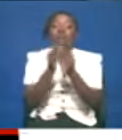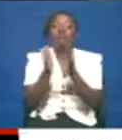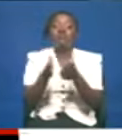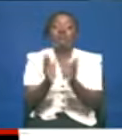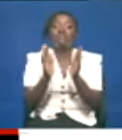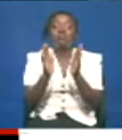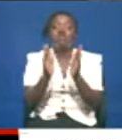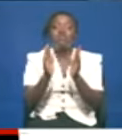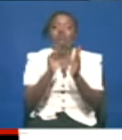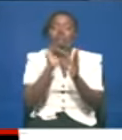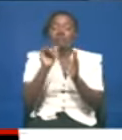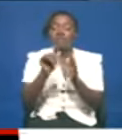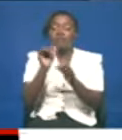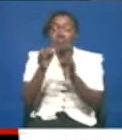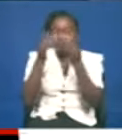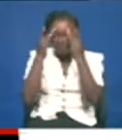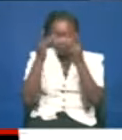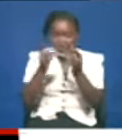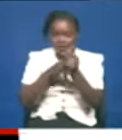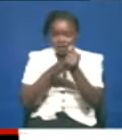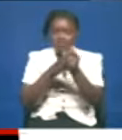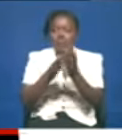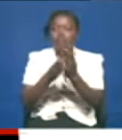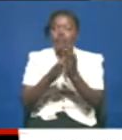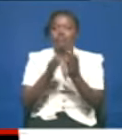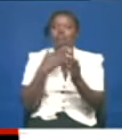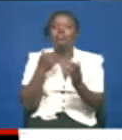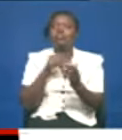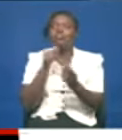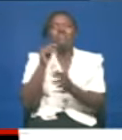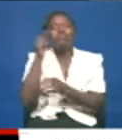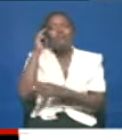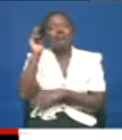Ndiyo wewe ukiamua unataka uongozi, usifikirie mara mbili